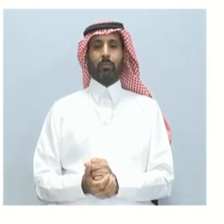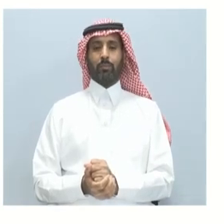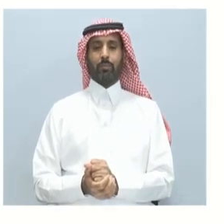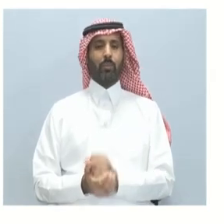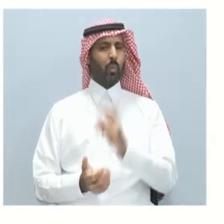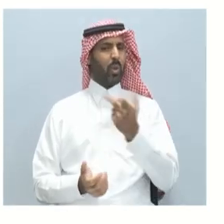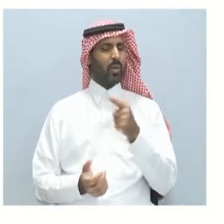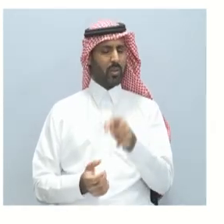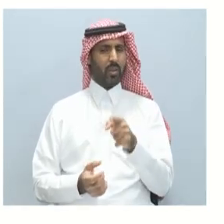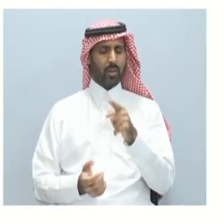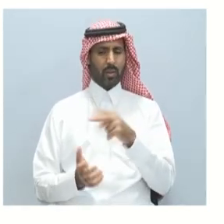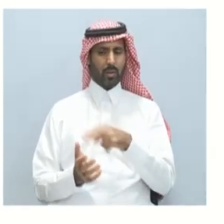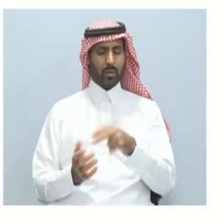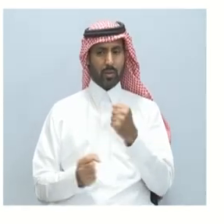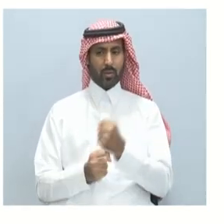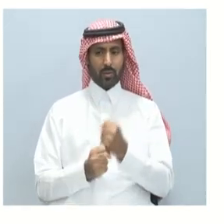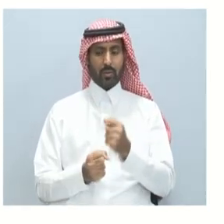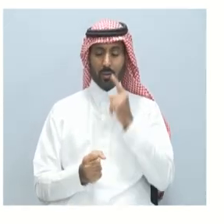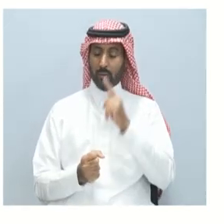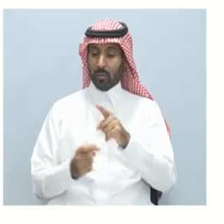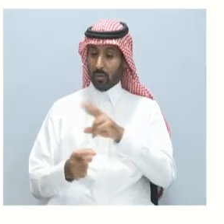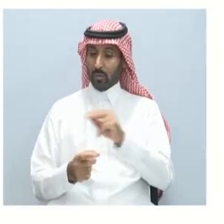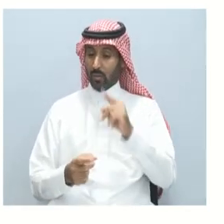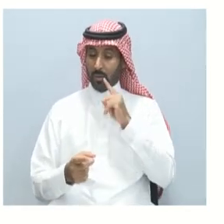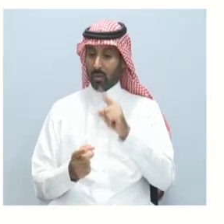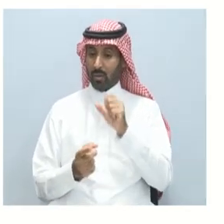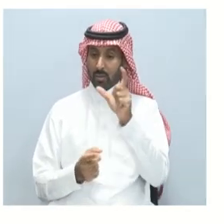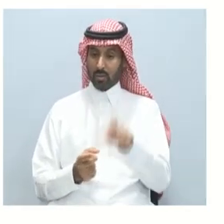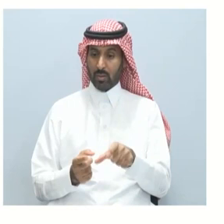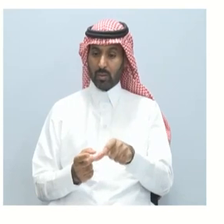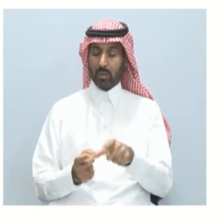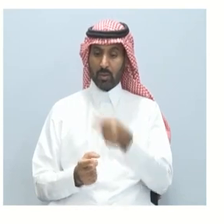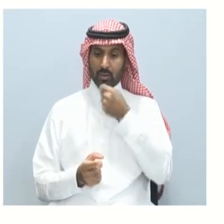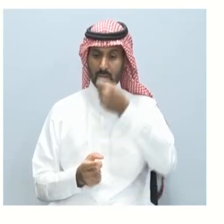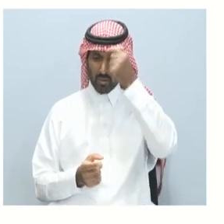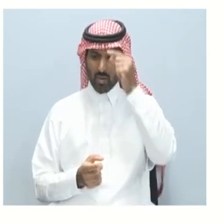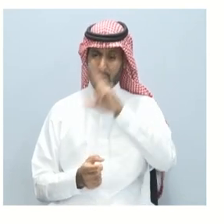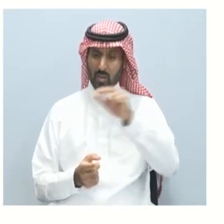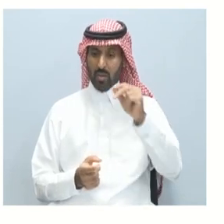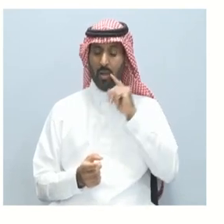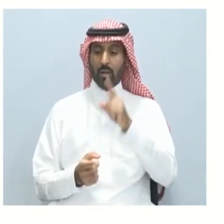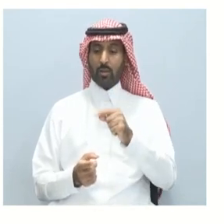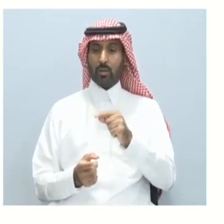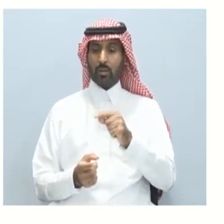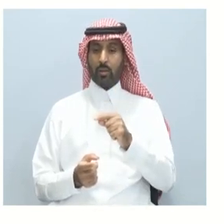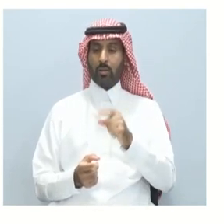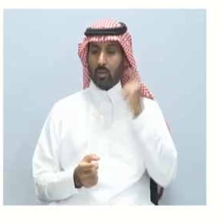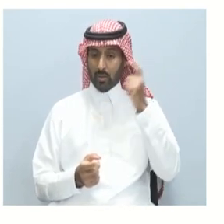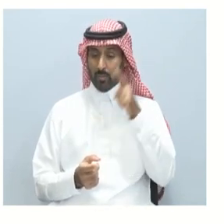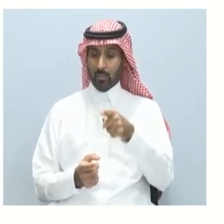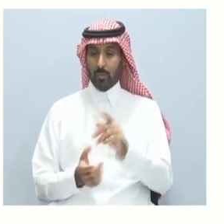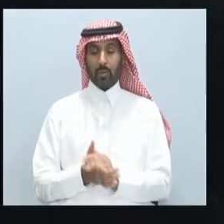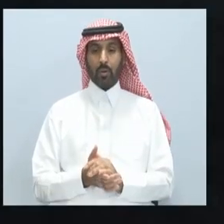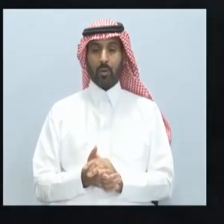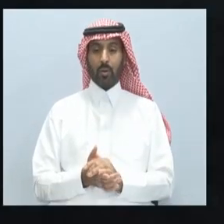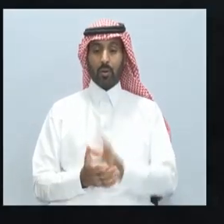What do you think might have happened if they both shared exactly the same characteristics and attitude to life? So you think about it. Do you